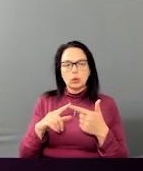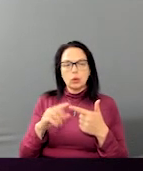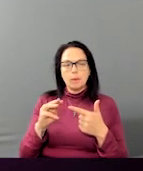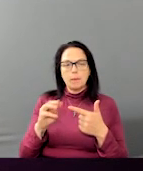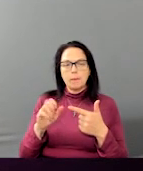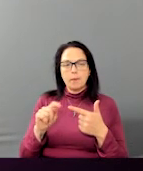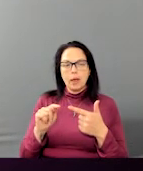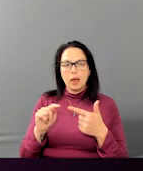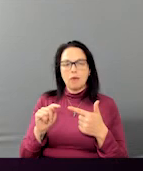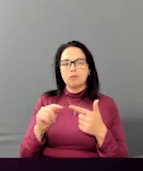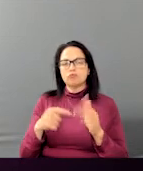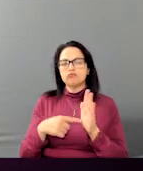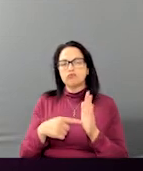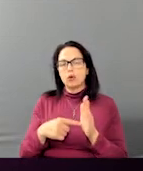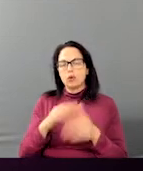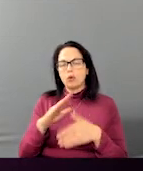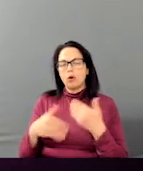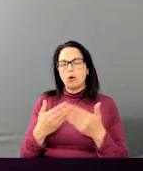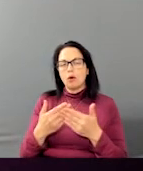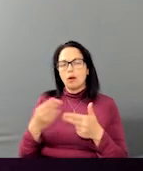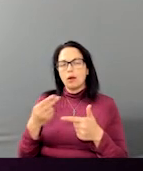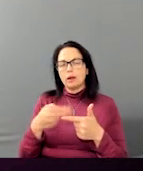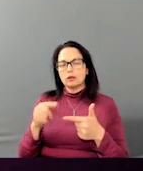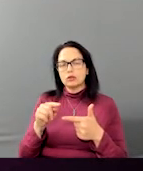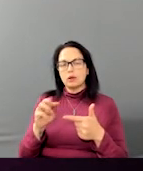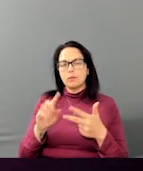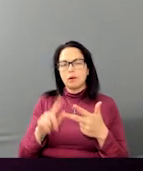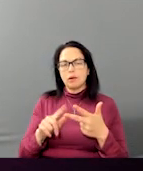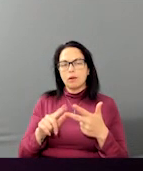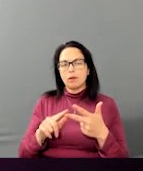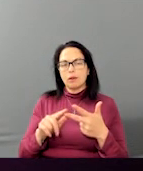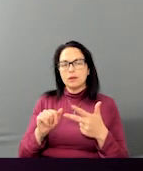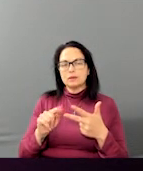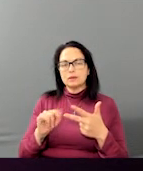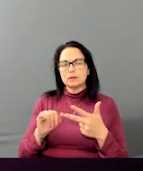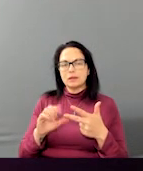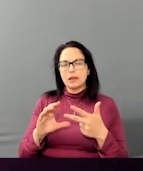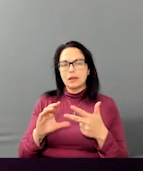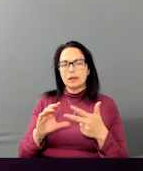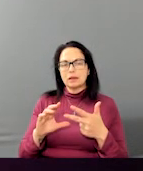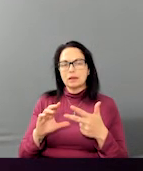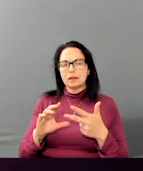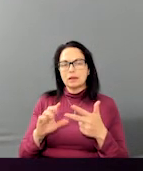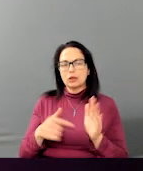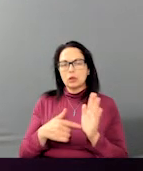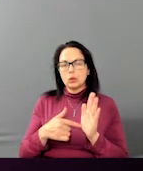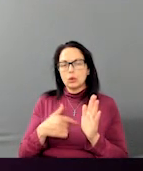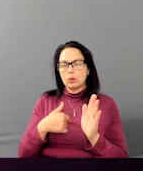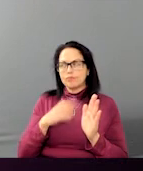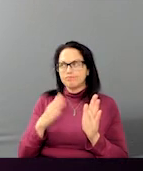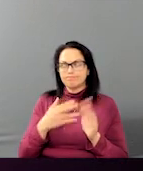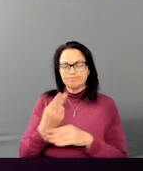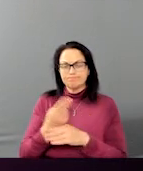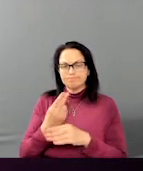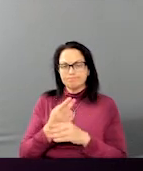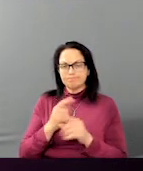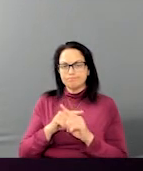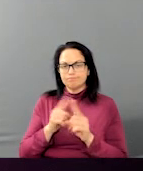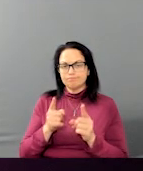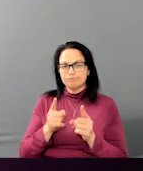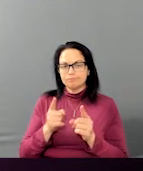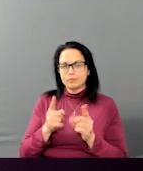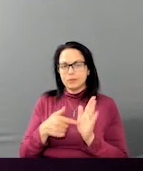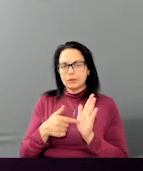of the HTML. Or there was a third one called static rendering, which I never used, but it gave you the HTML